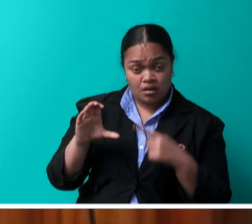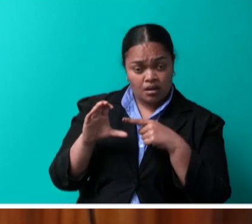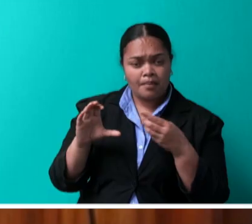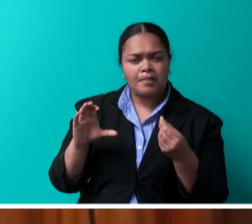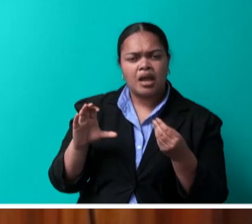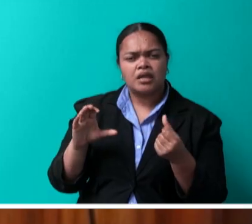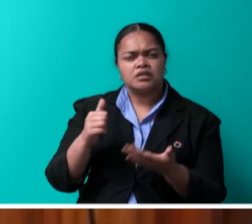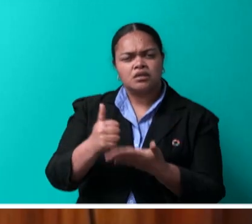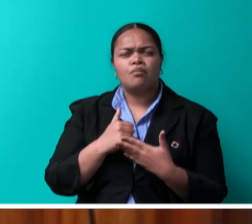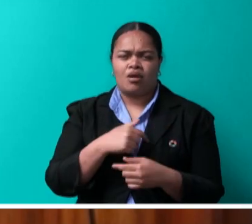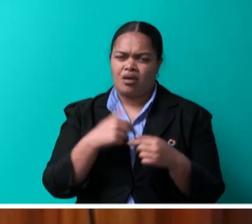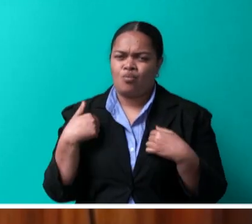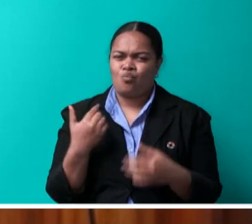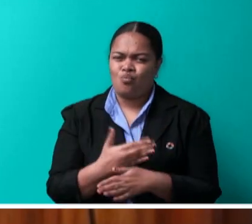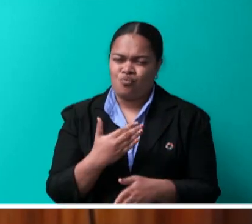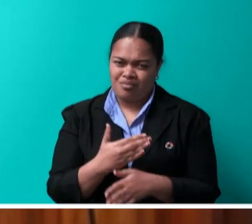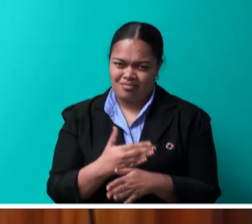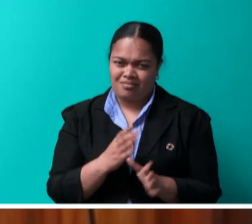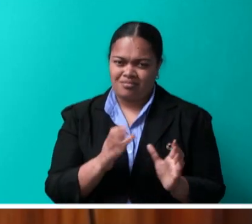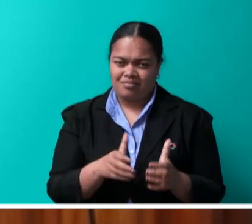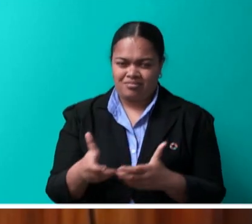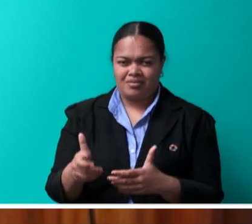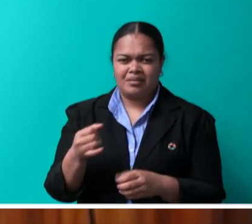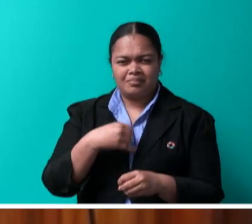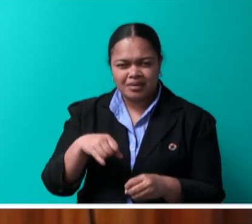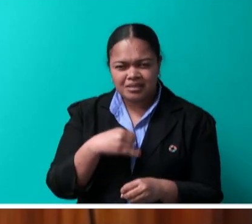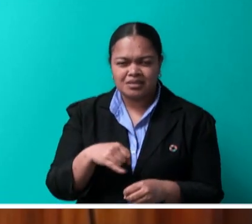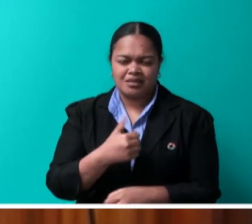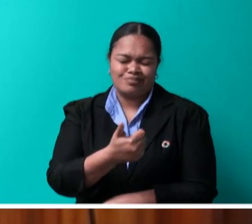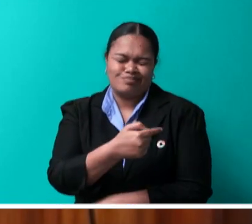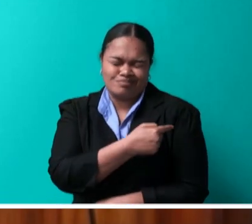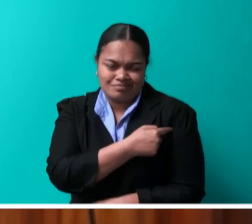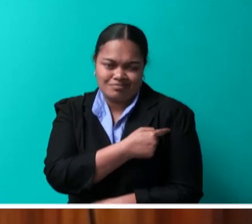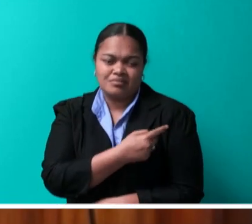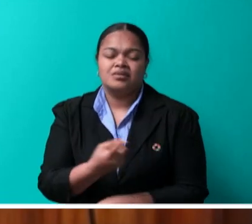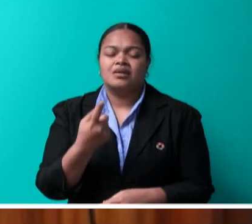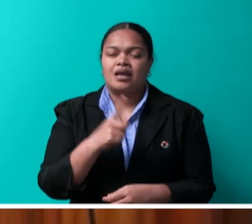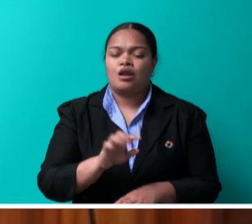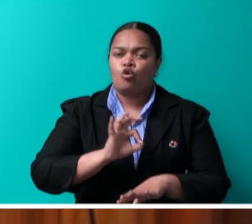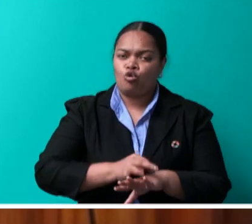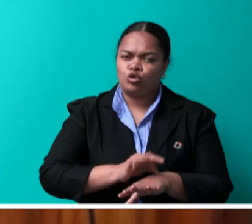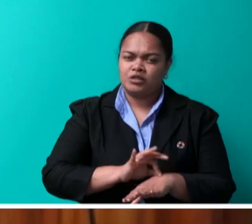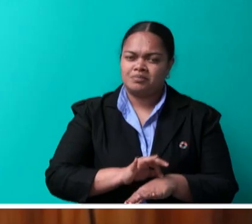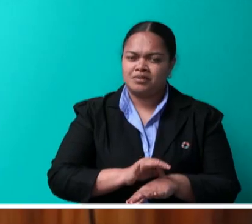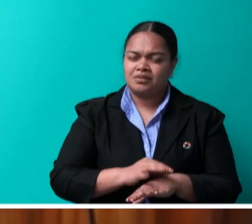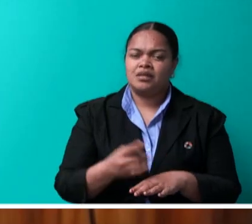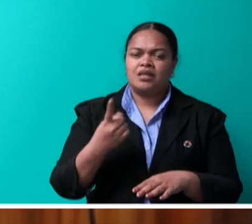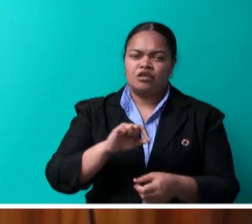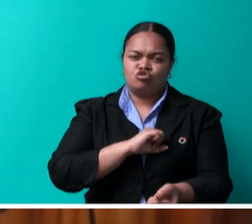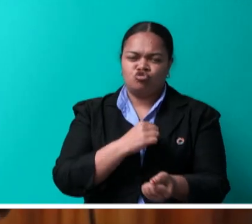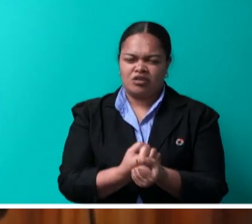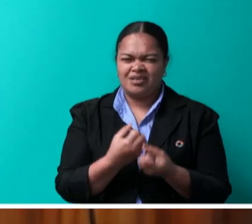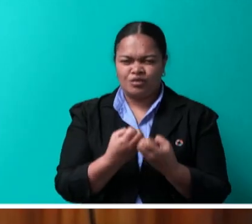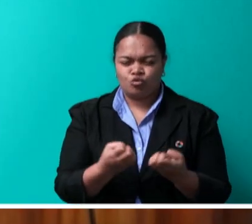our healthcare workforce, funds medicines and vaccines, maintains hospitals, strengthens medical